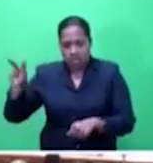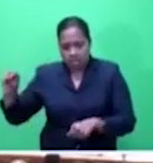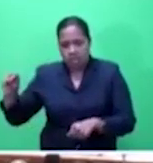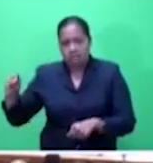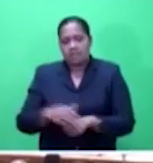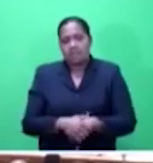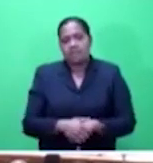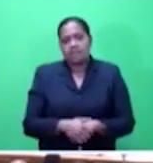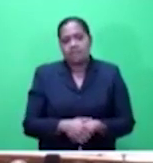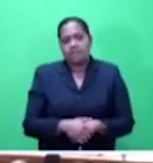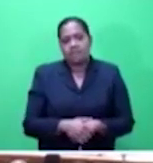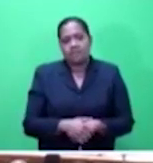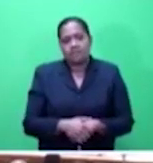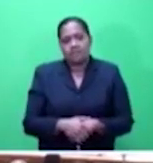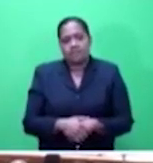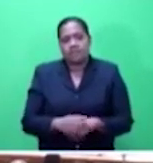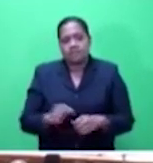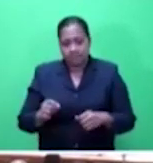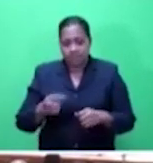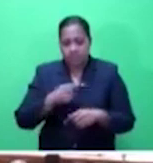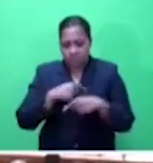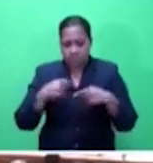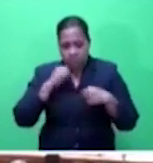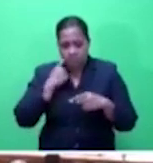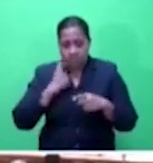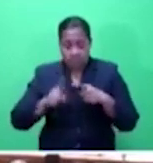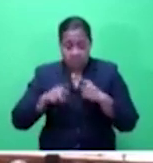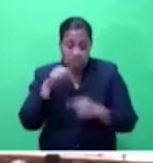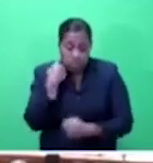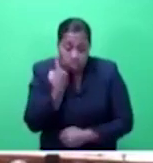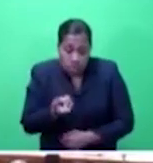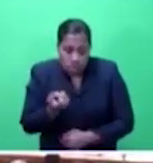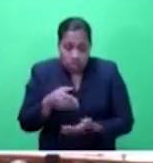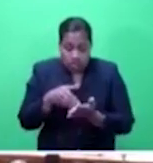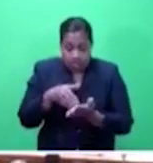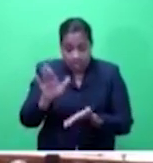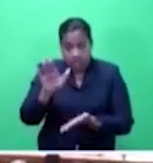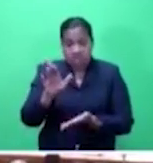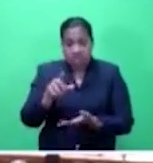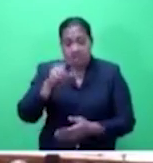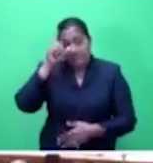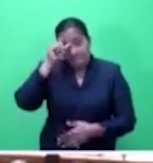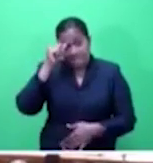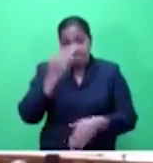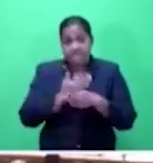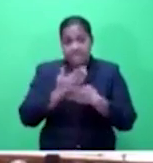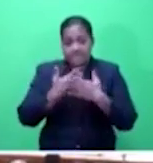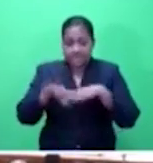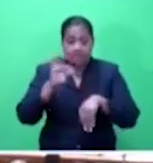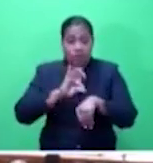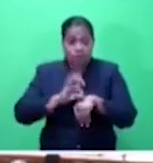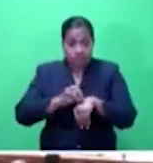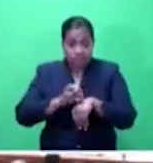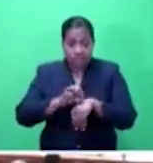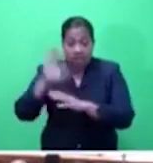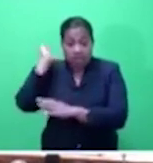in fact, we'll be hastening this particular period from tomorrow once the budget gets passed. Fijian workers in the hospitality sector who have